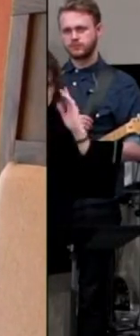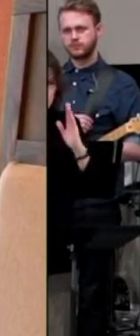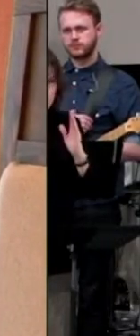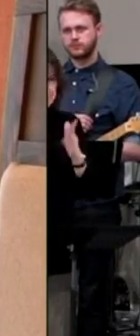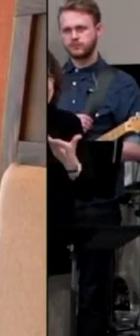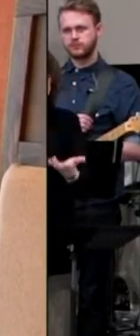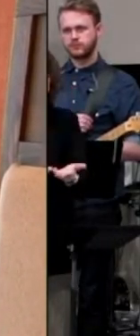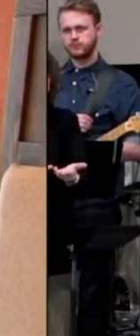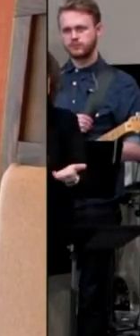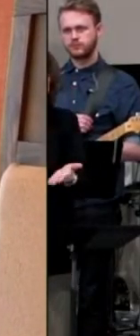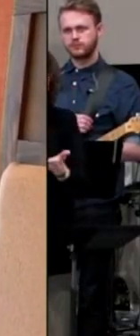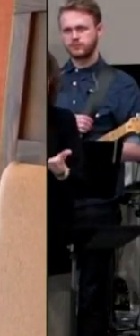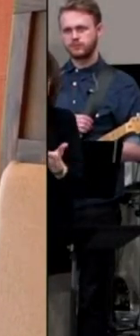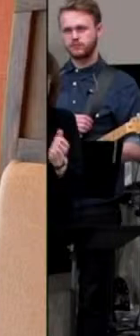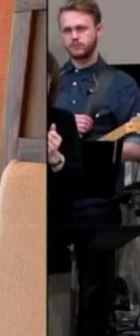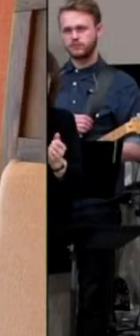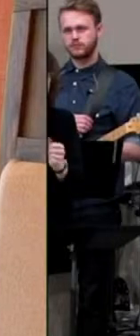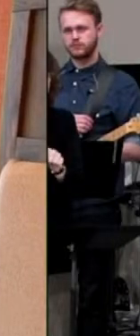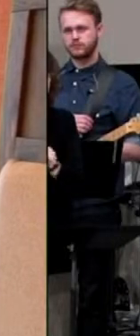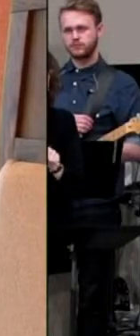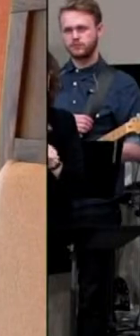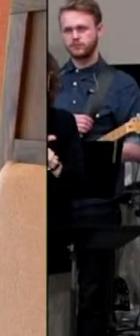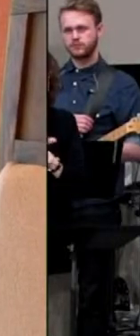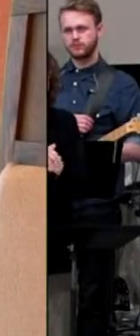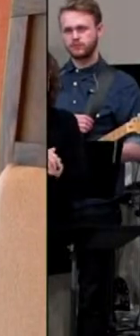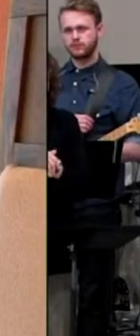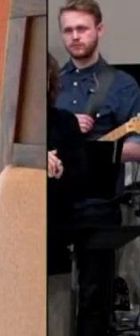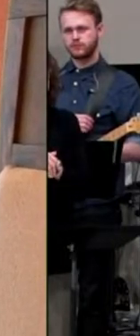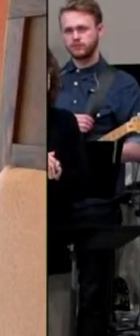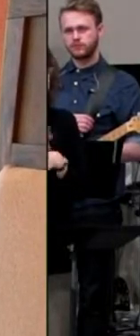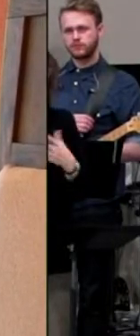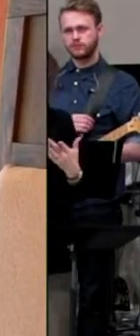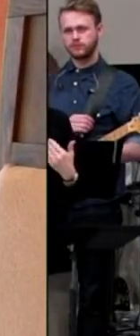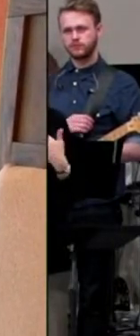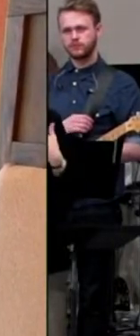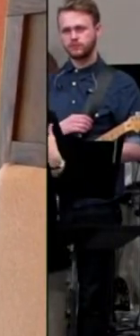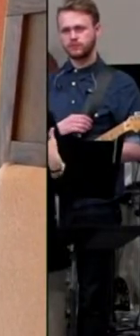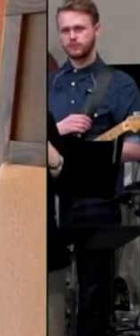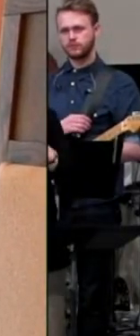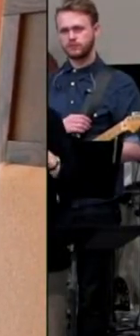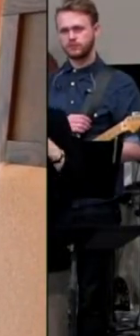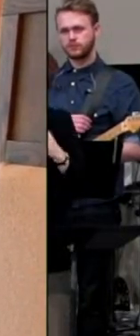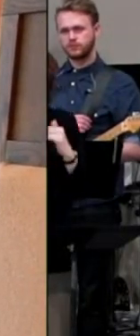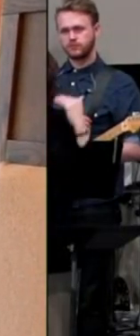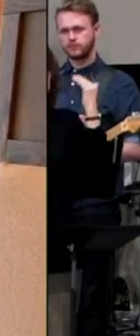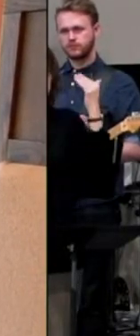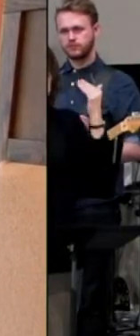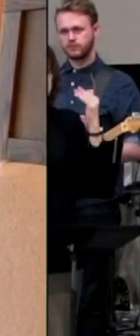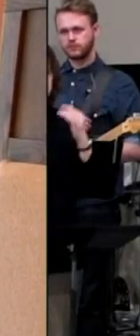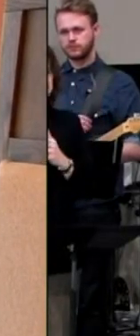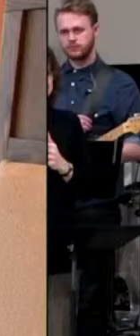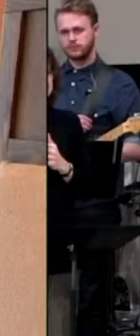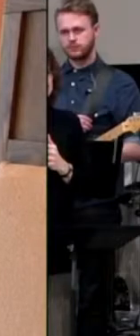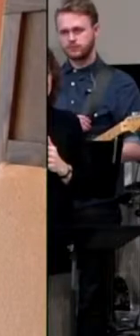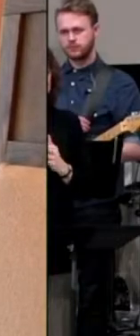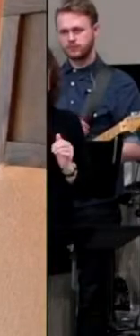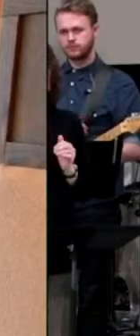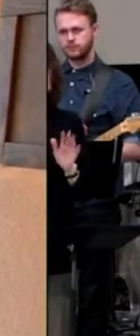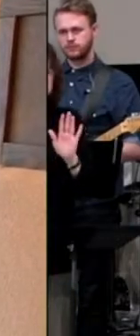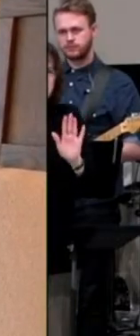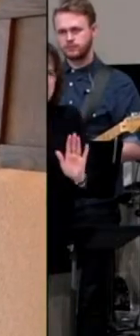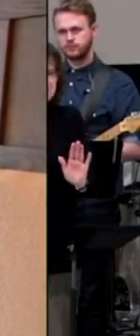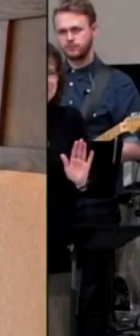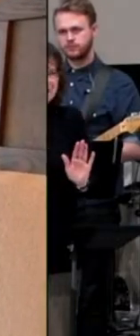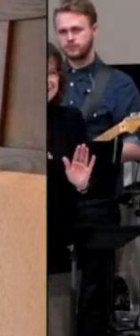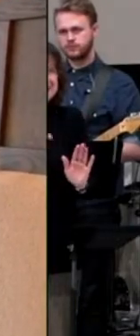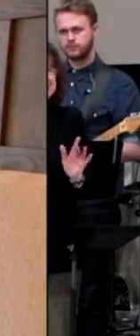homework, to provide a safe place for these students, and just having caring adults that are there for them. So it's going to be incredible. And the